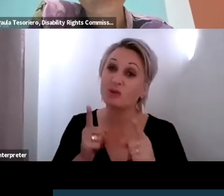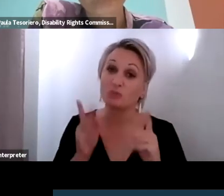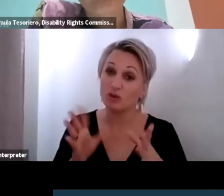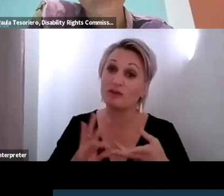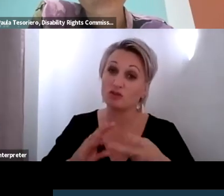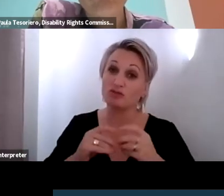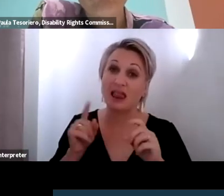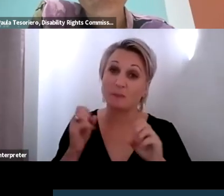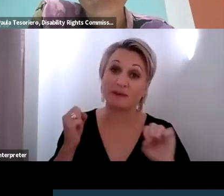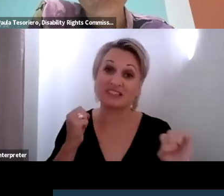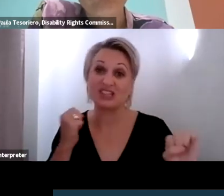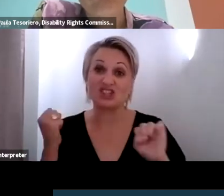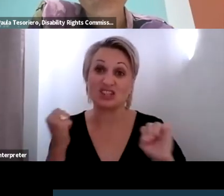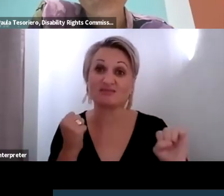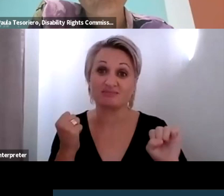said,